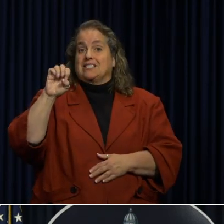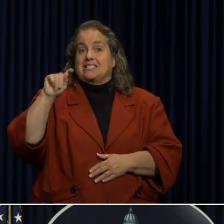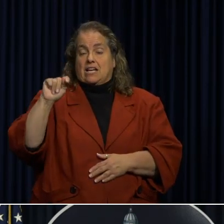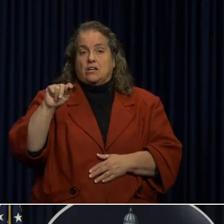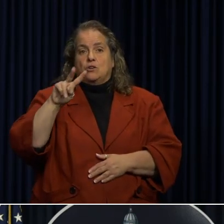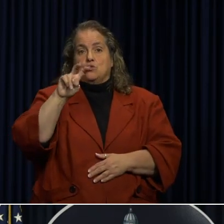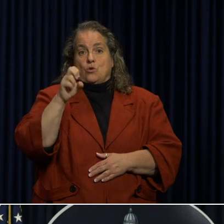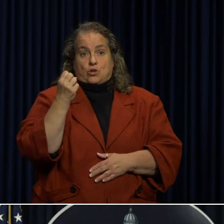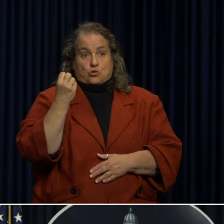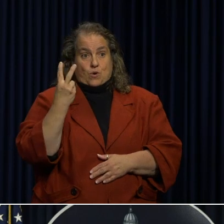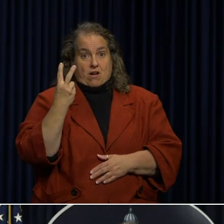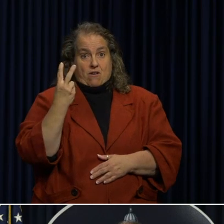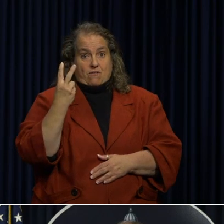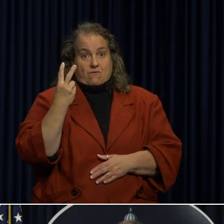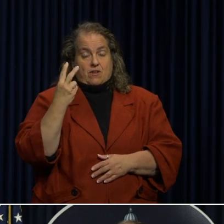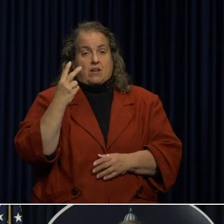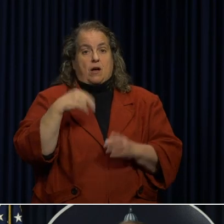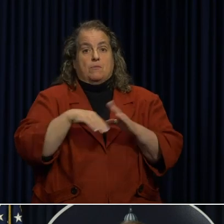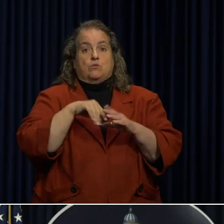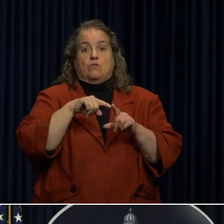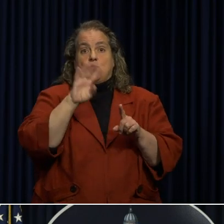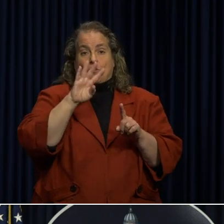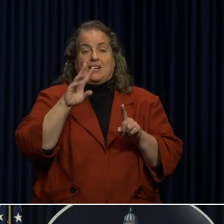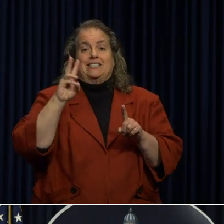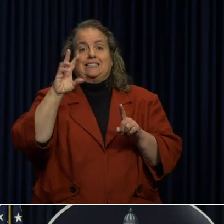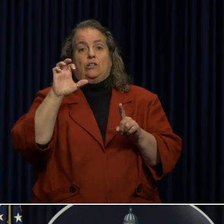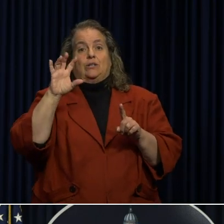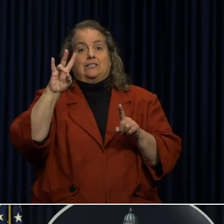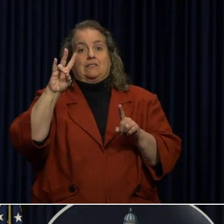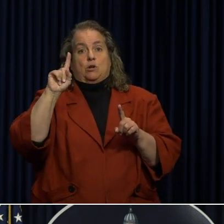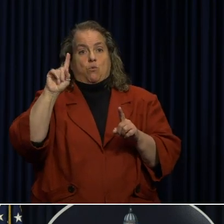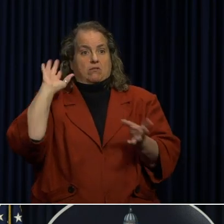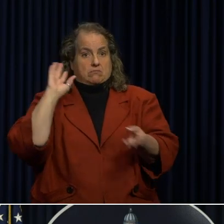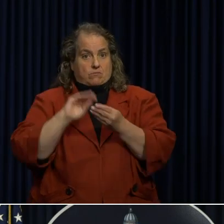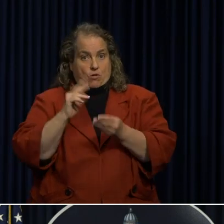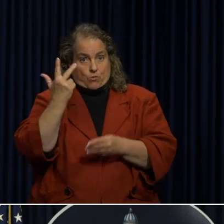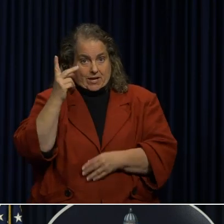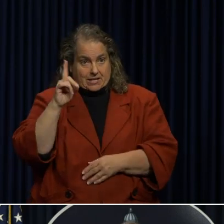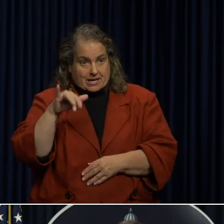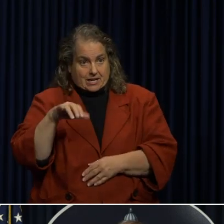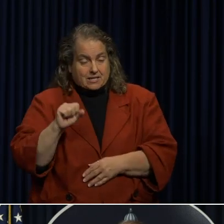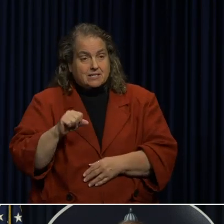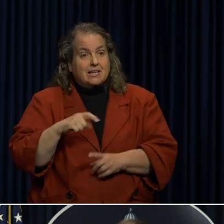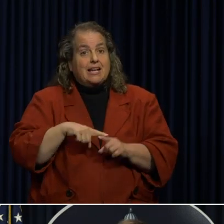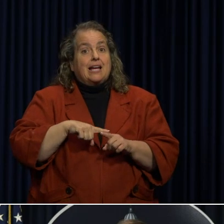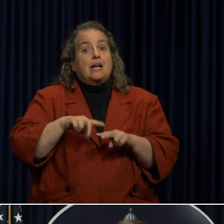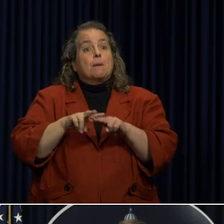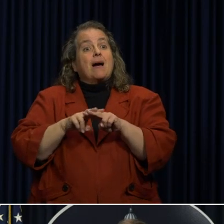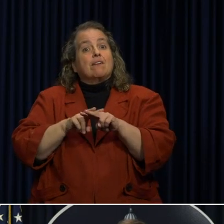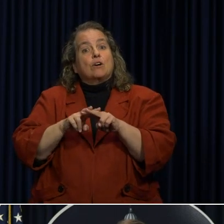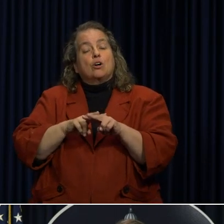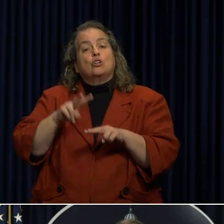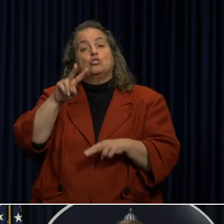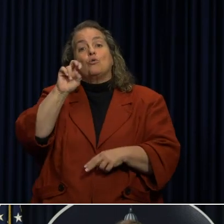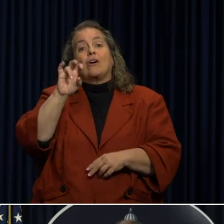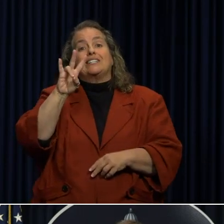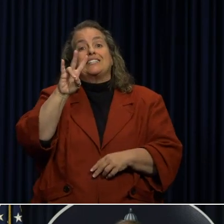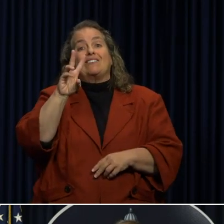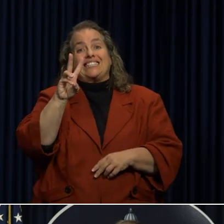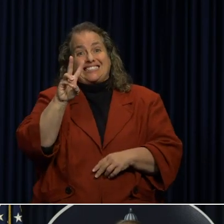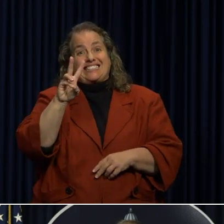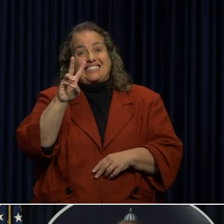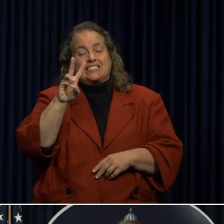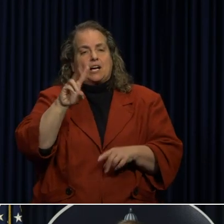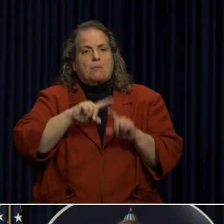4 o'clock. For 671 over the last 3 days. And in Pikeville, we had 276, but a big line